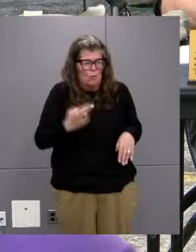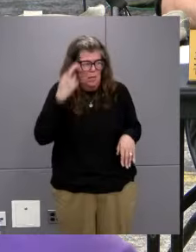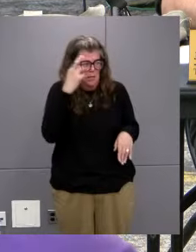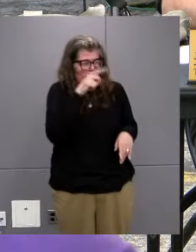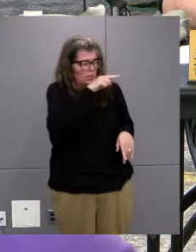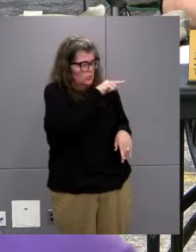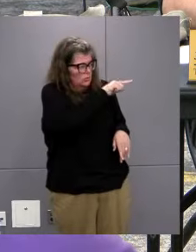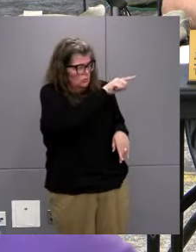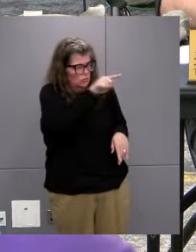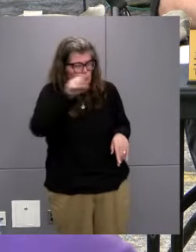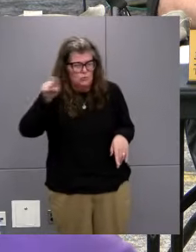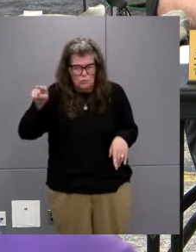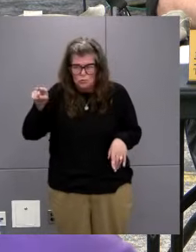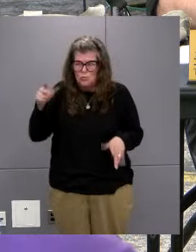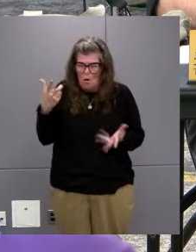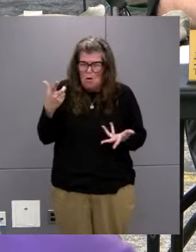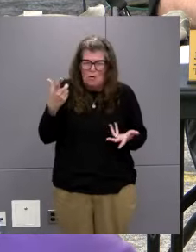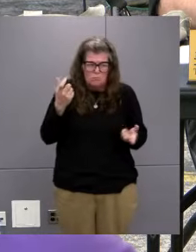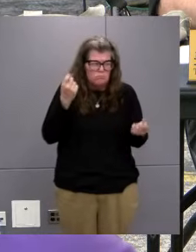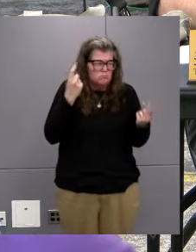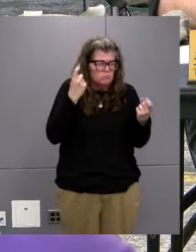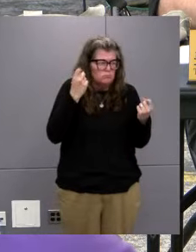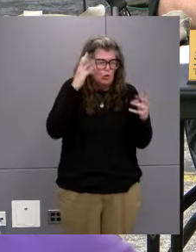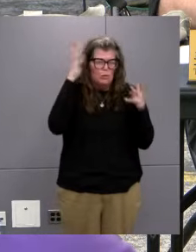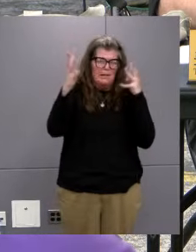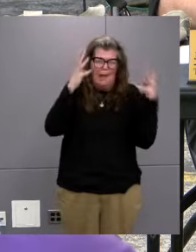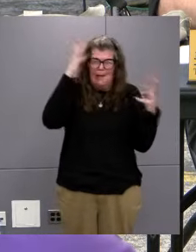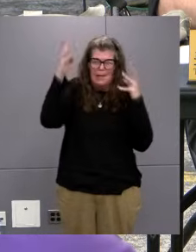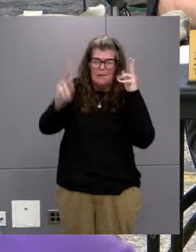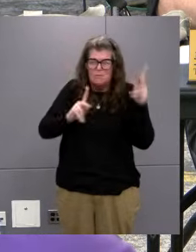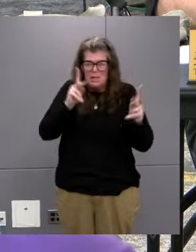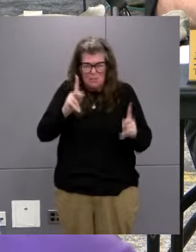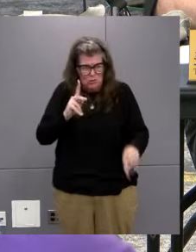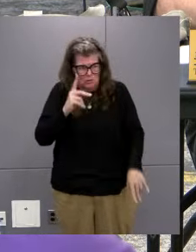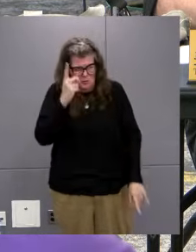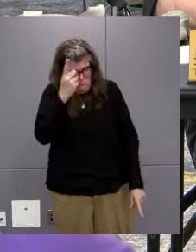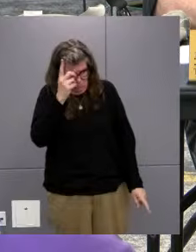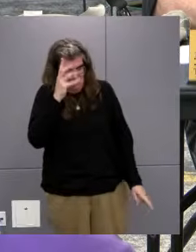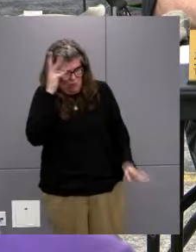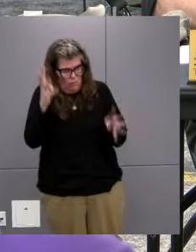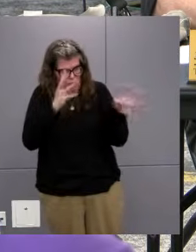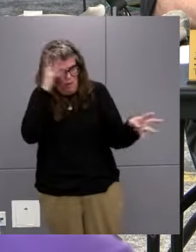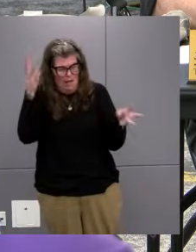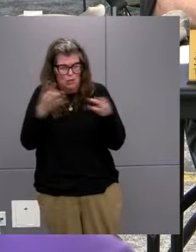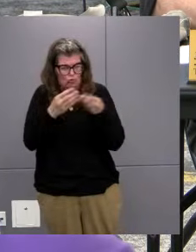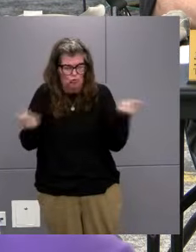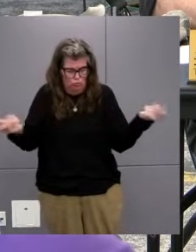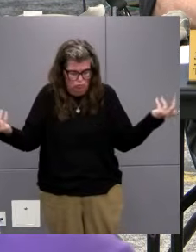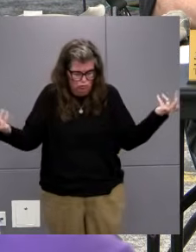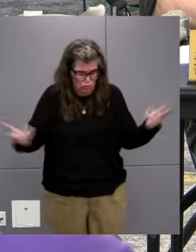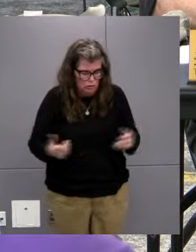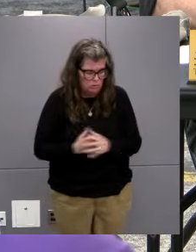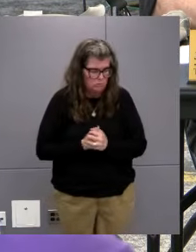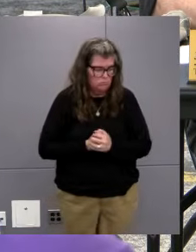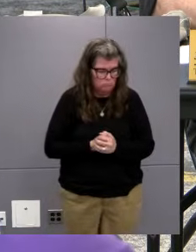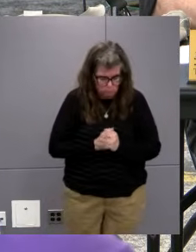So is Carrie. So put your creative heads together, come up with a solution that's